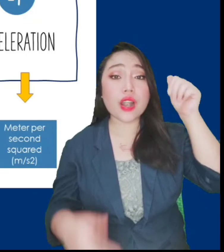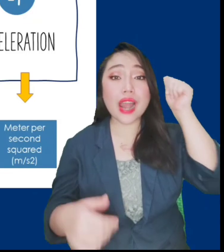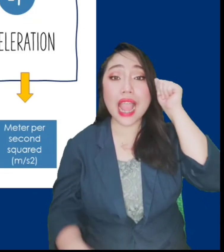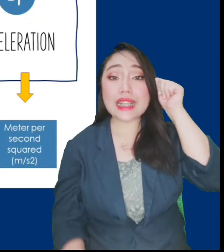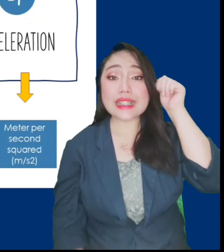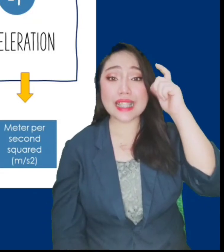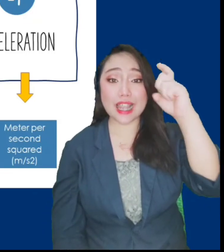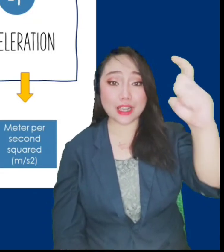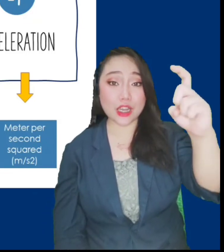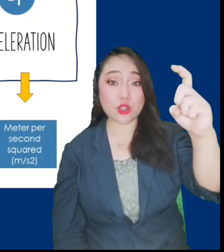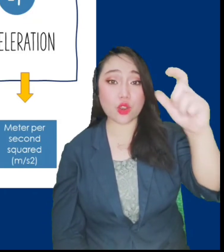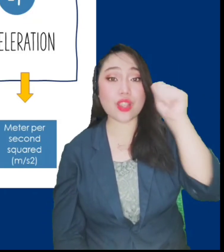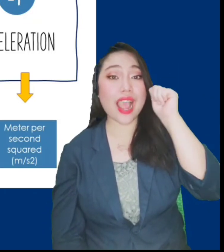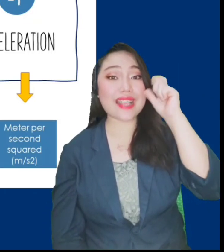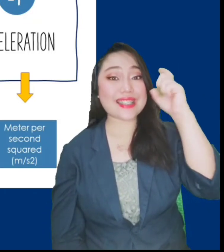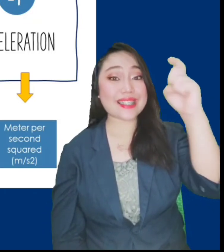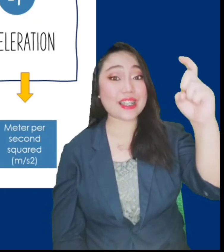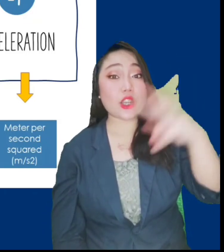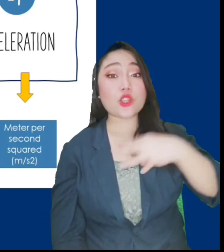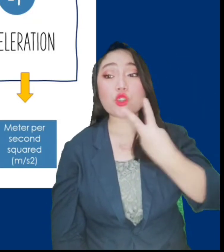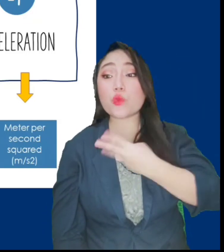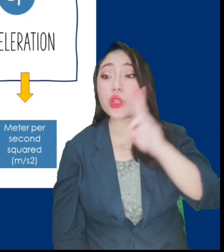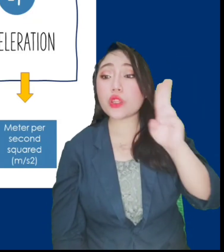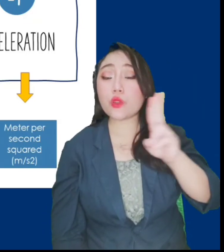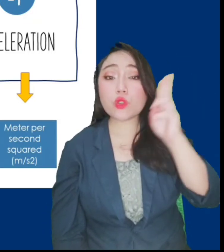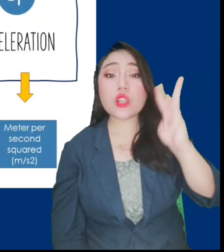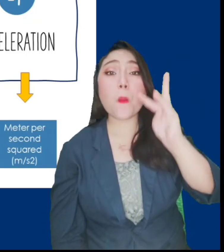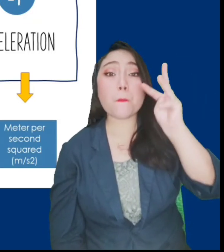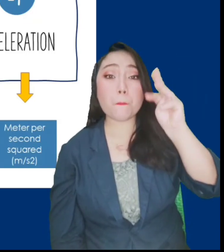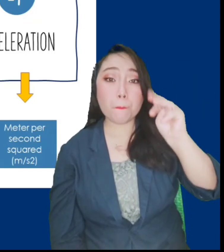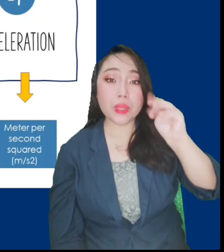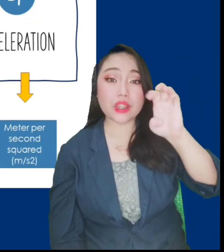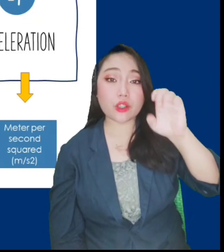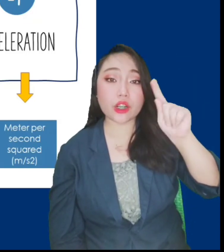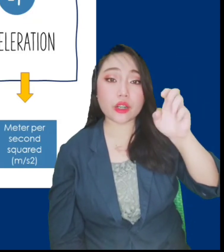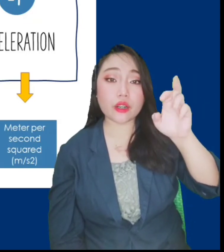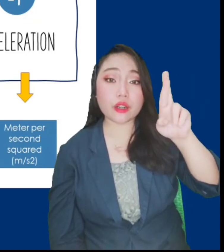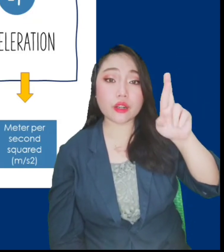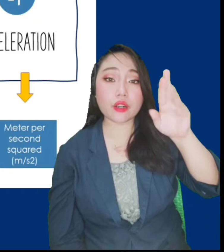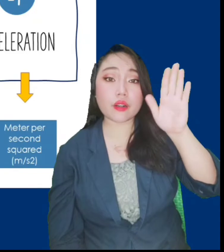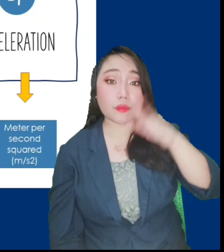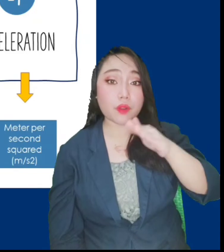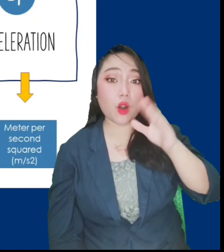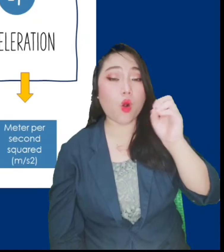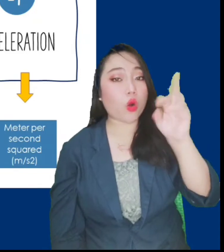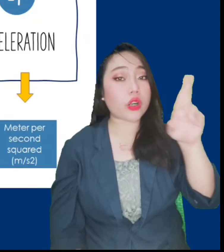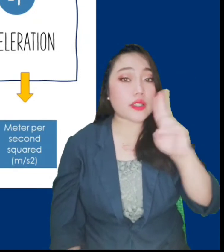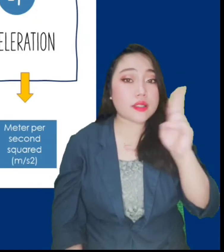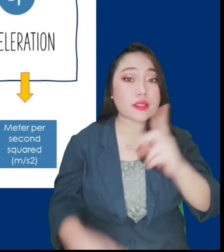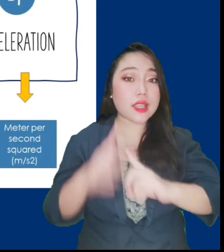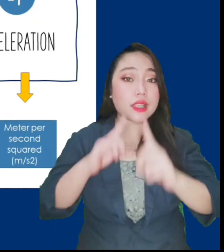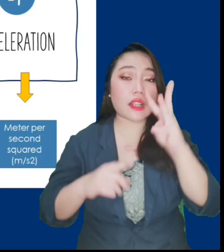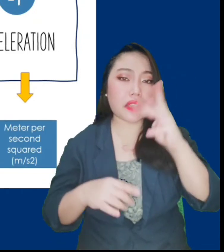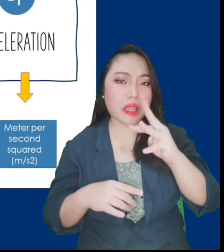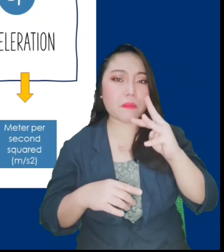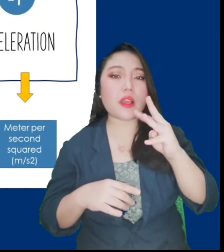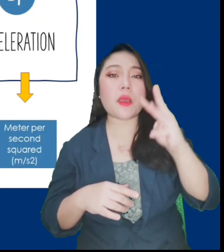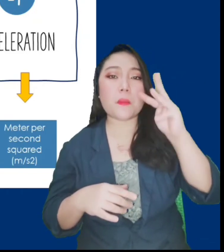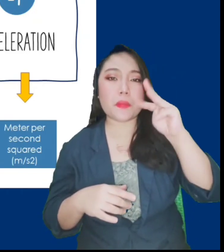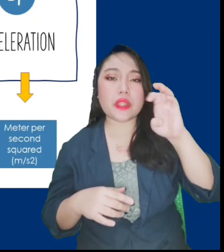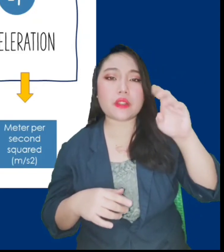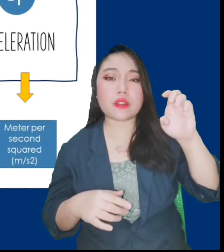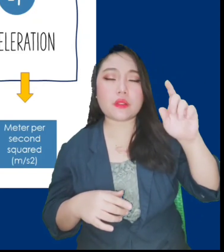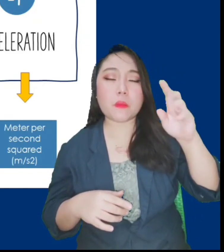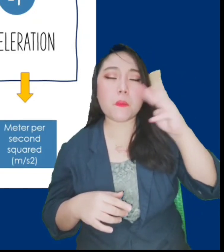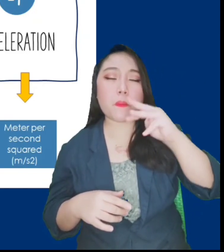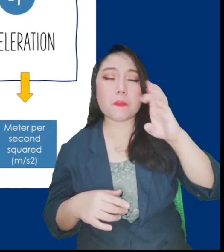Next, for acceleration, we are using meter per